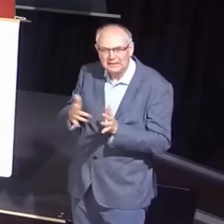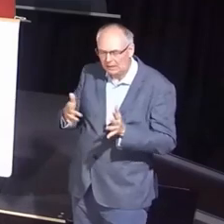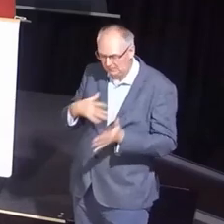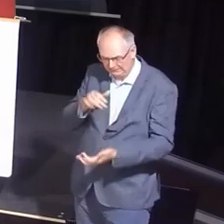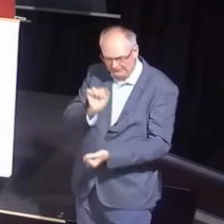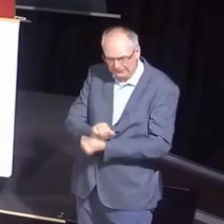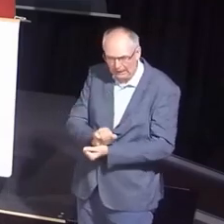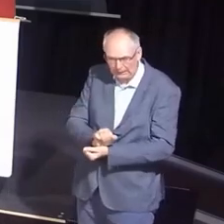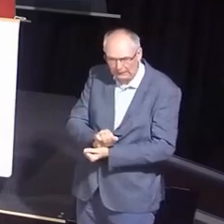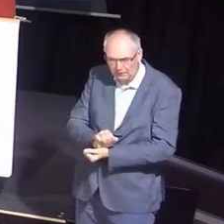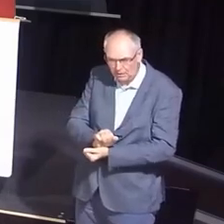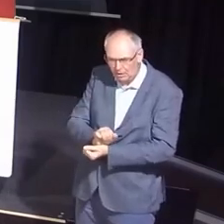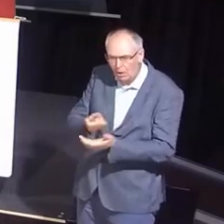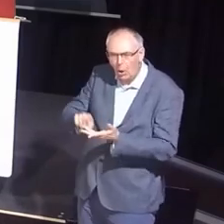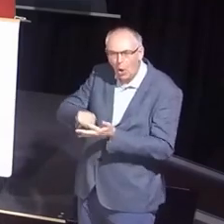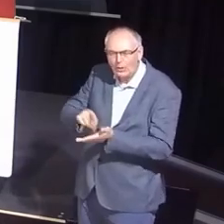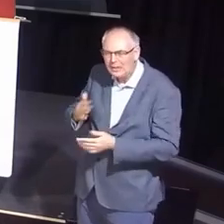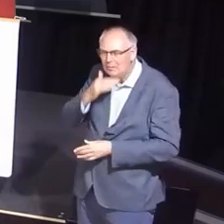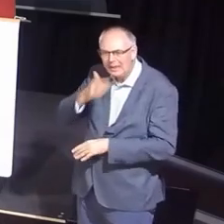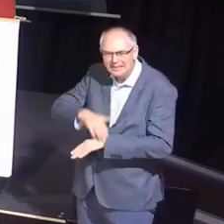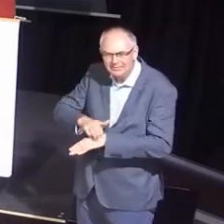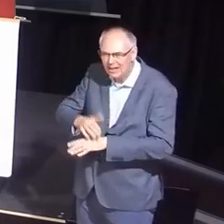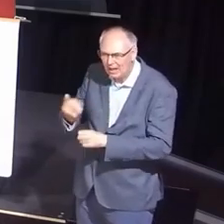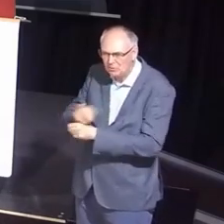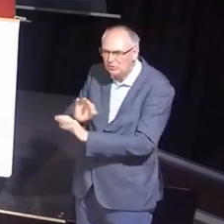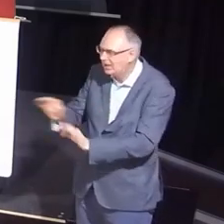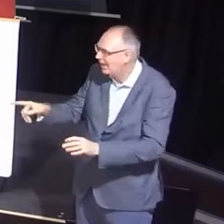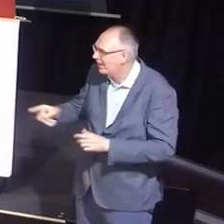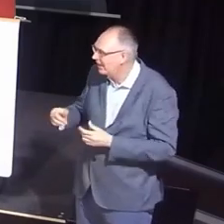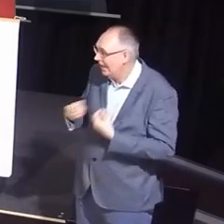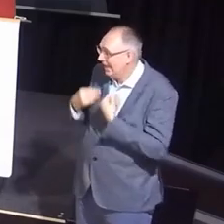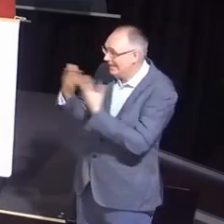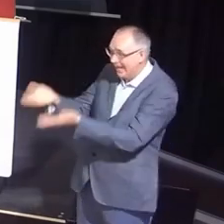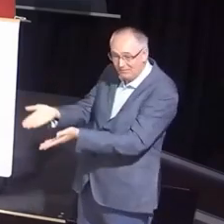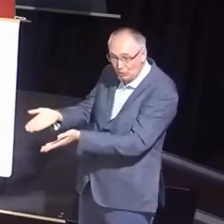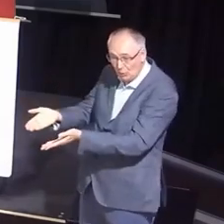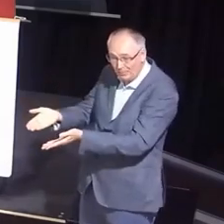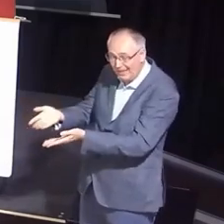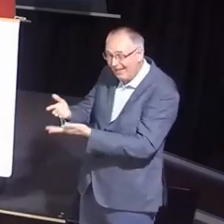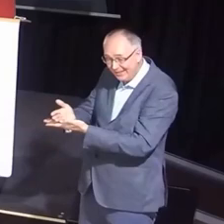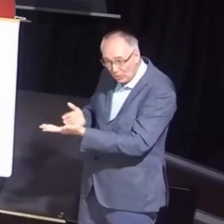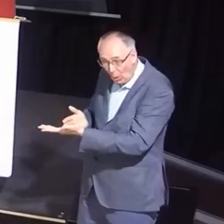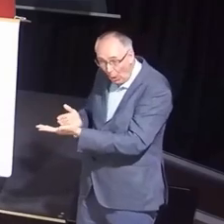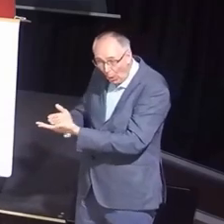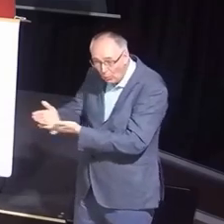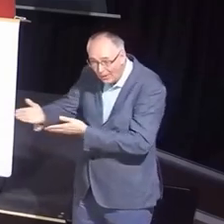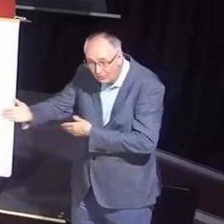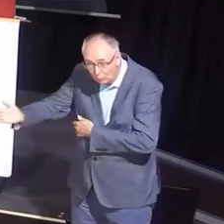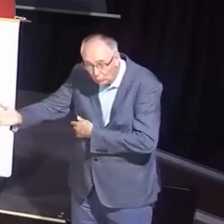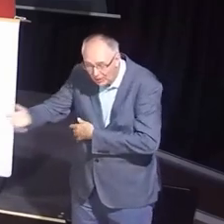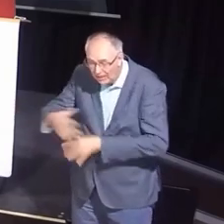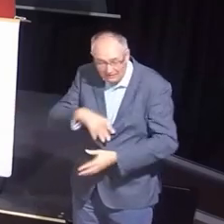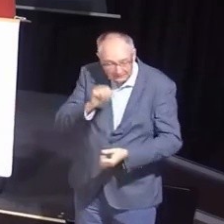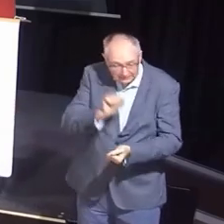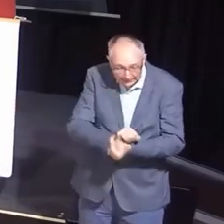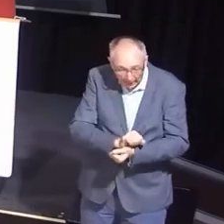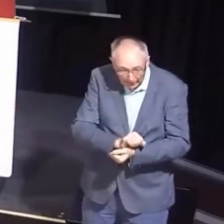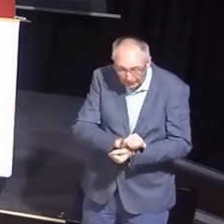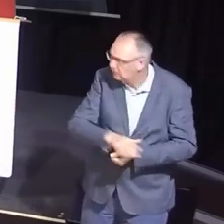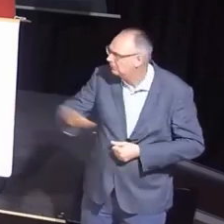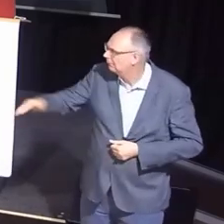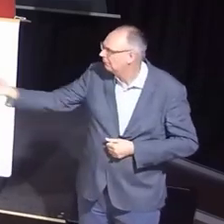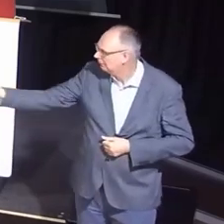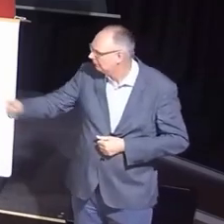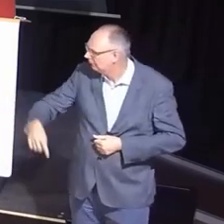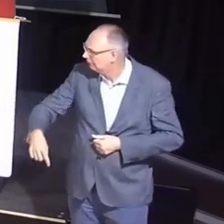that Ollie has lots of downtime, I gave it to him. He's played it all the way through, and now when I get stuck, I've got a walking walkthrough. So, you know,